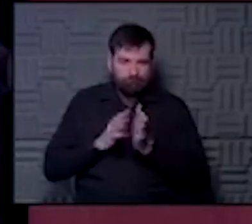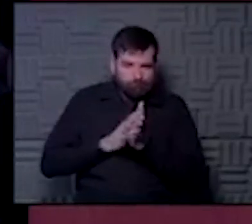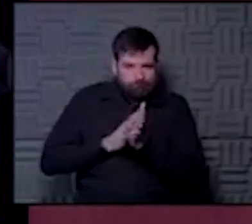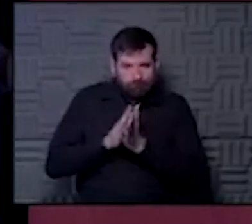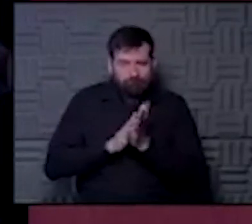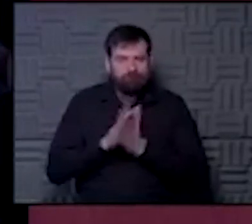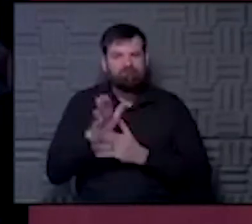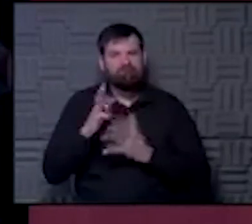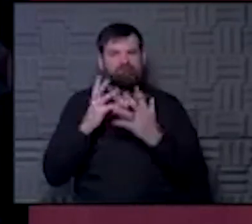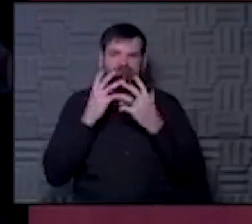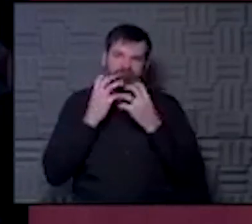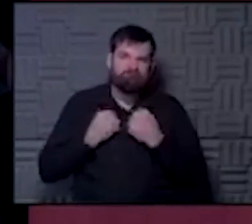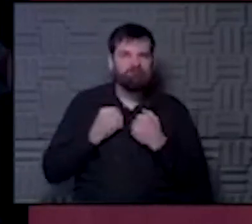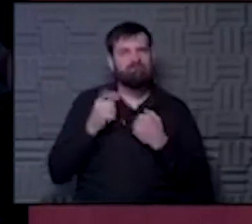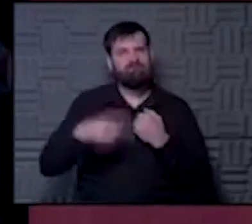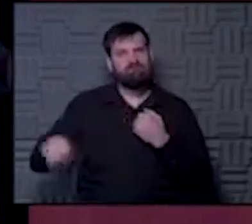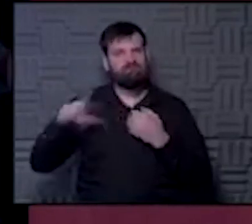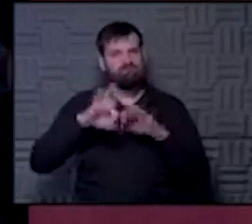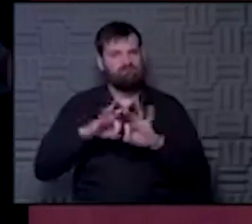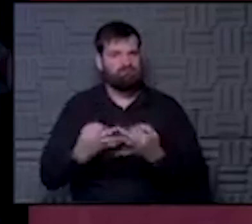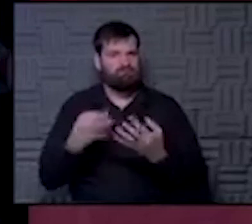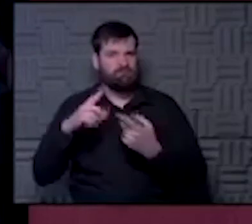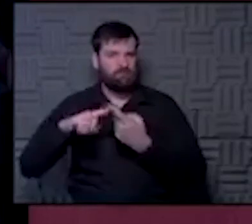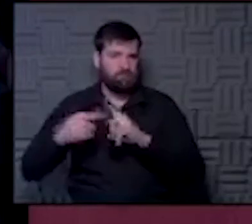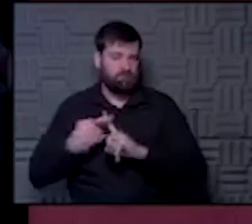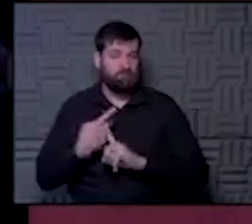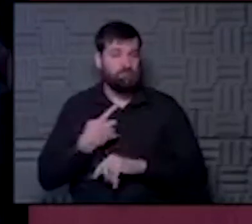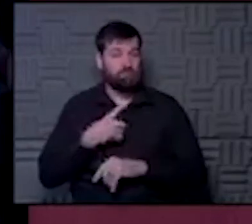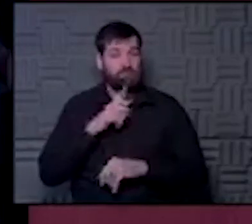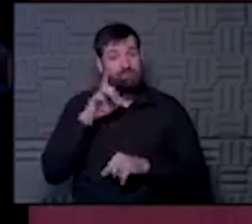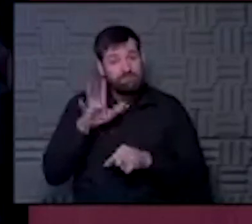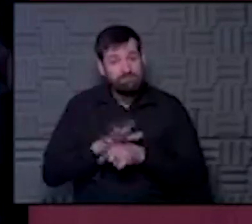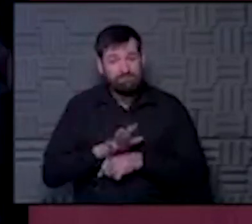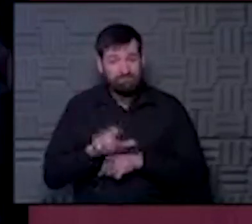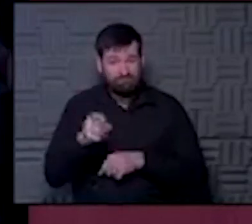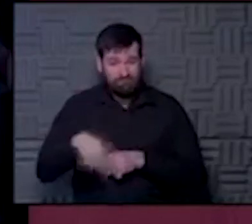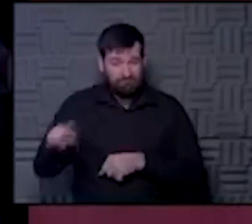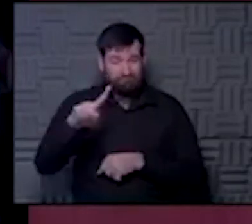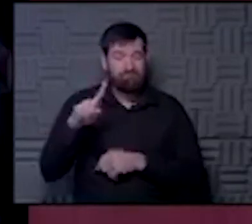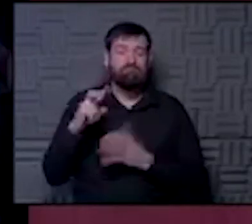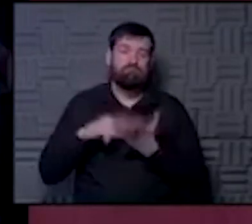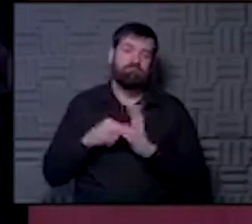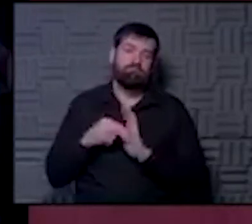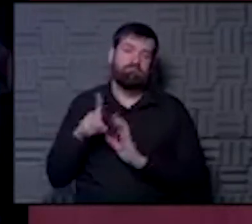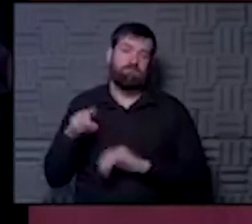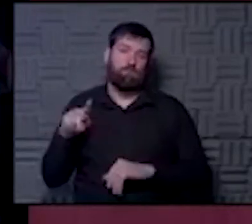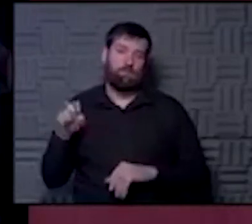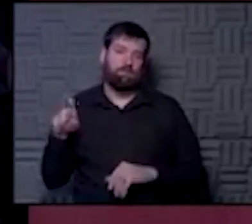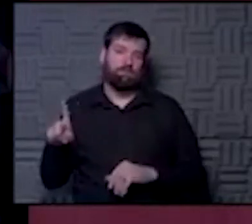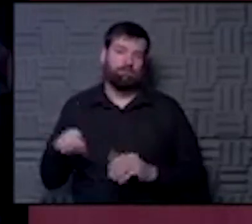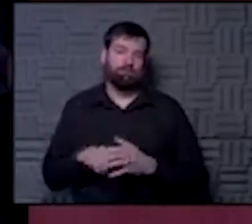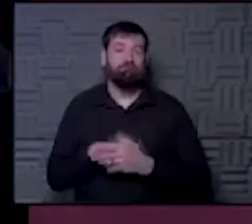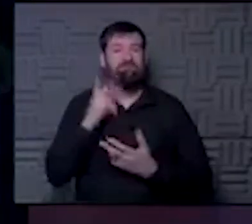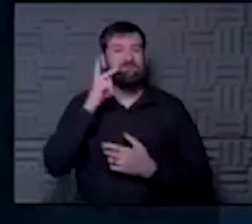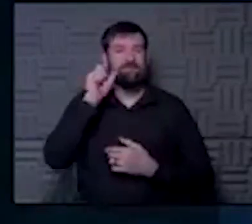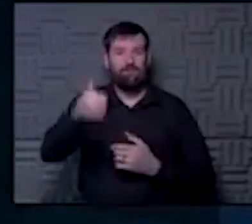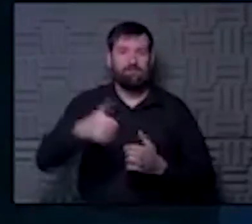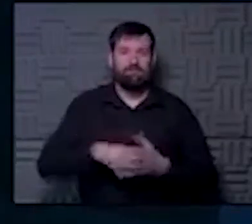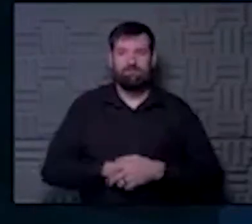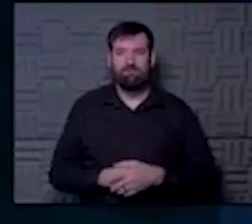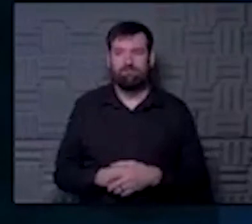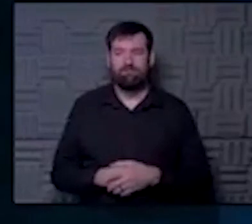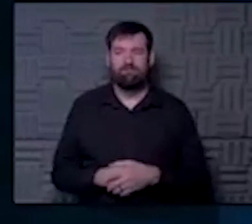those you love and care for, because by being dedicated, you are devoted. We'll see you tomorrow.